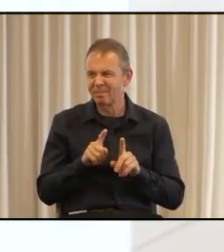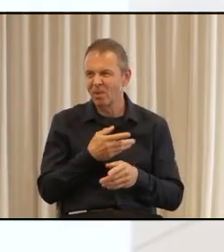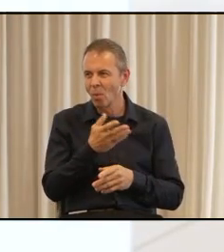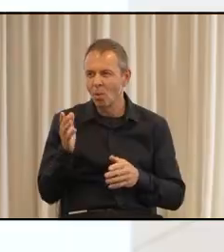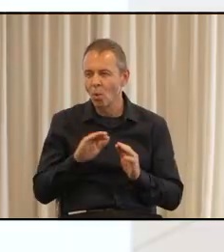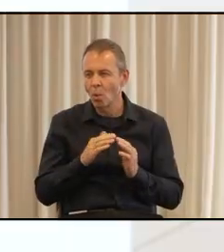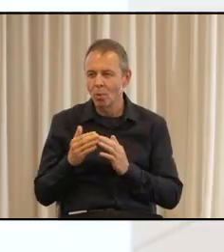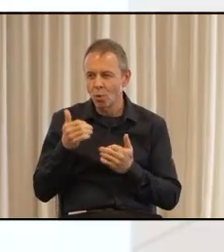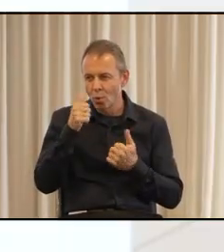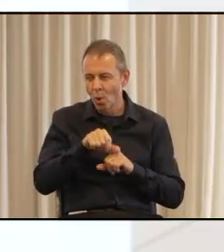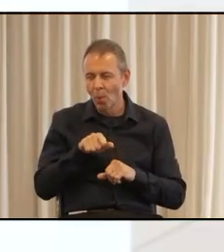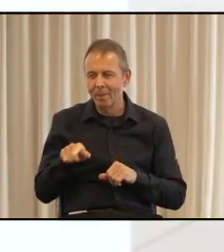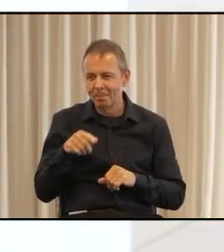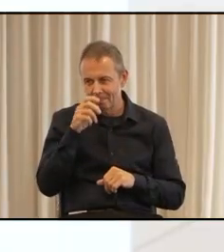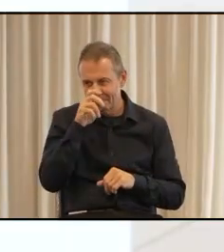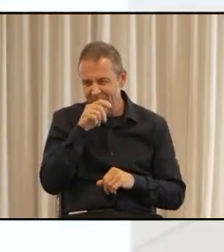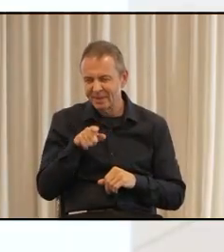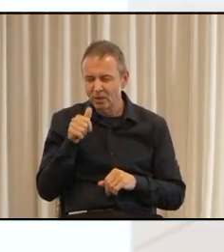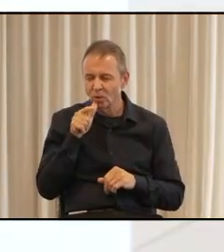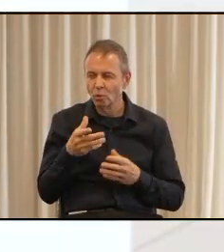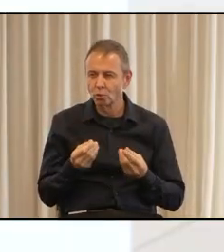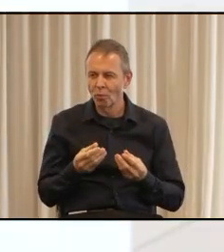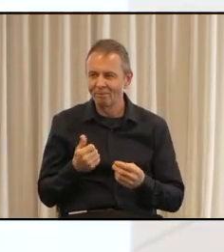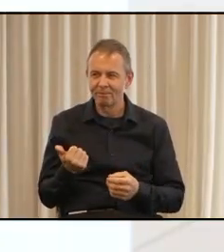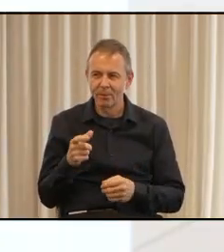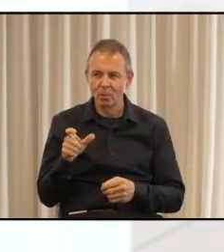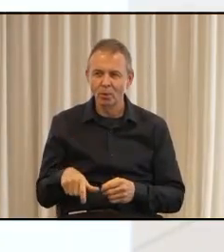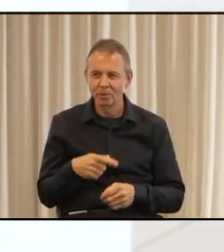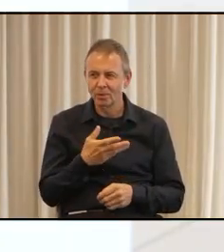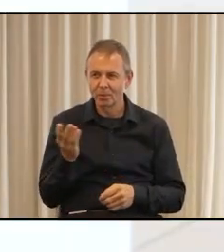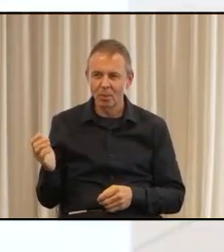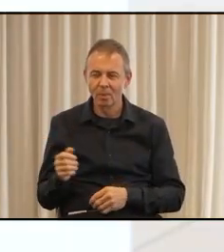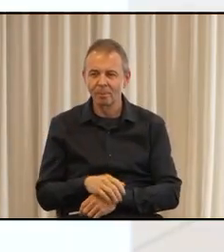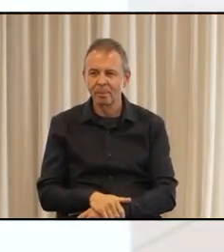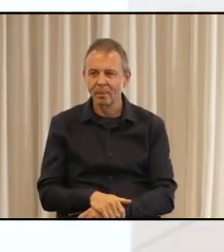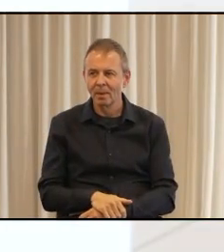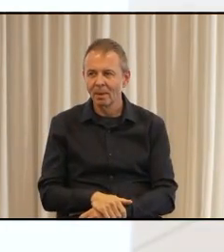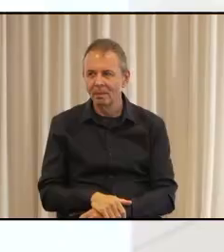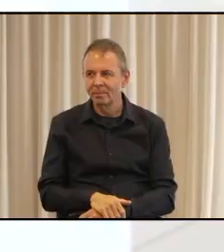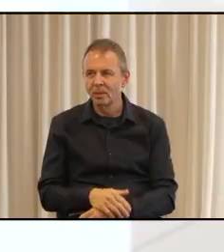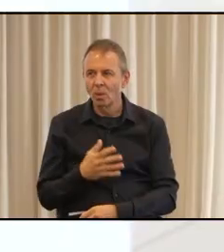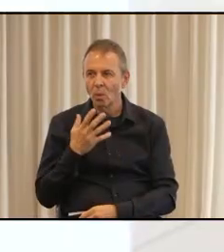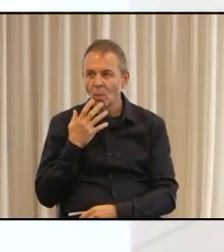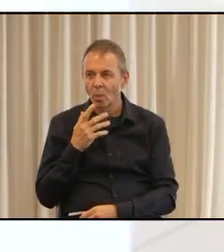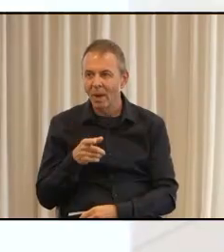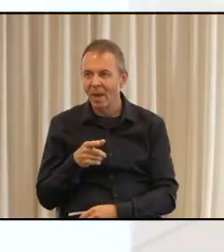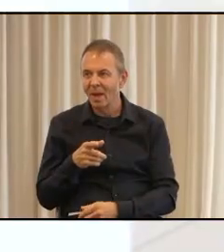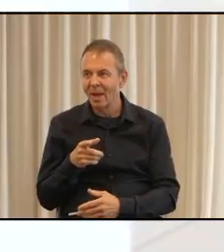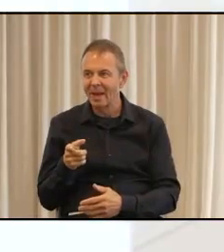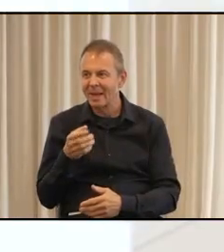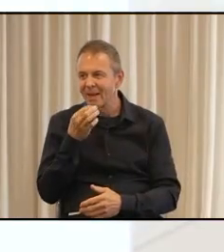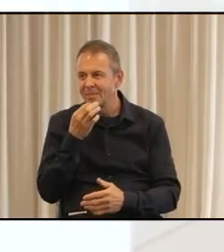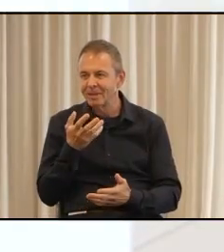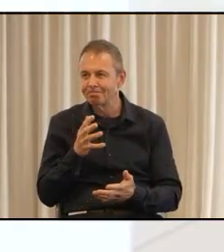the community for generally good things, generally. And when things aren't so good, people tend to forgive him. He has this level